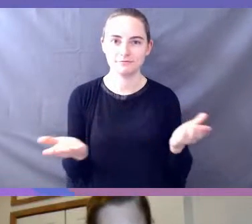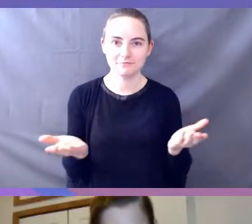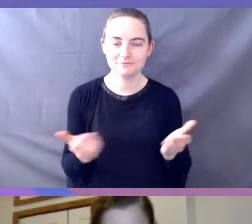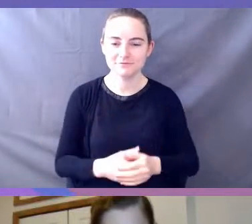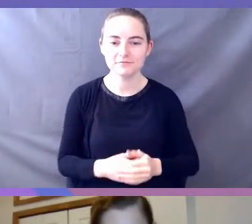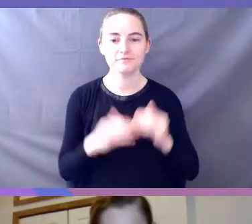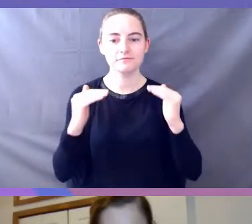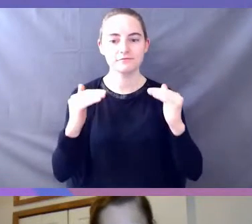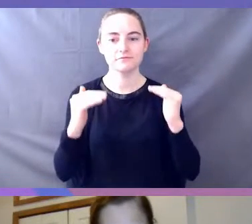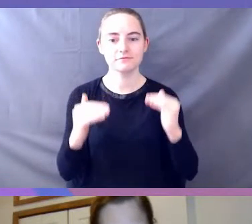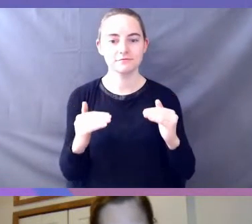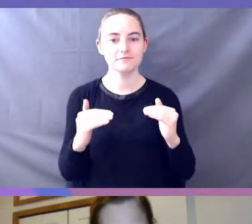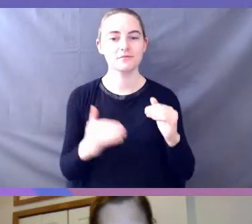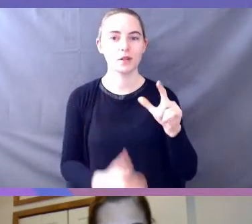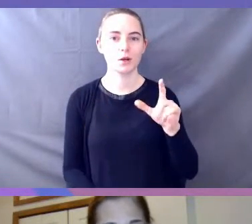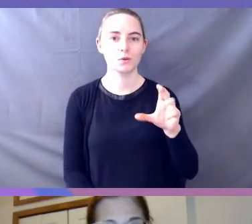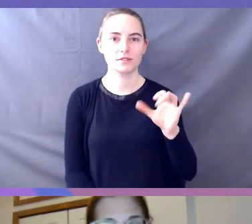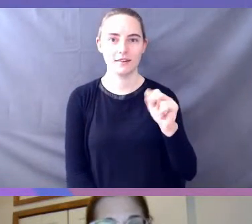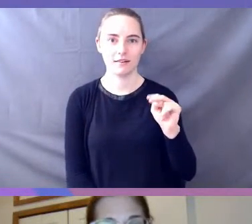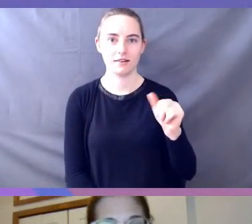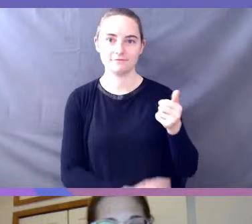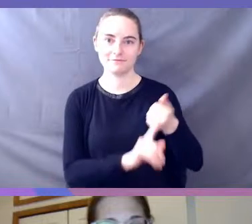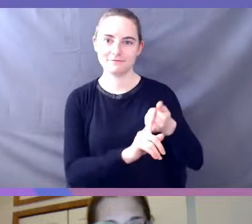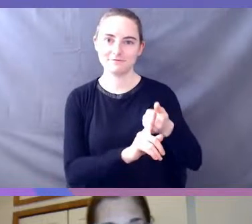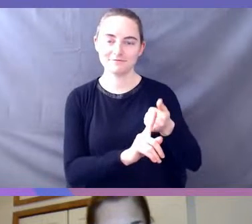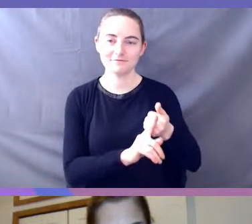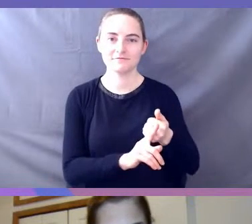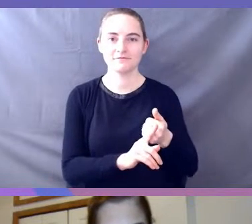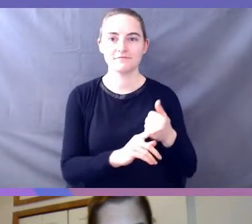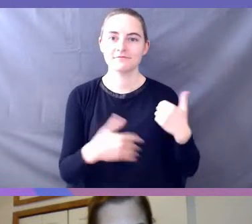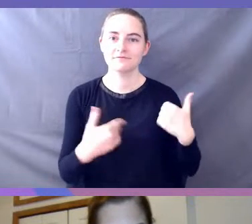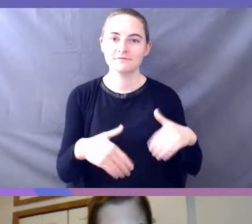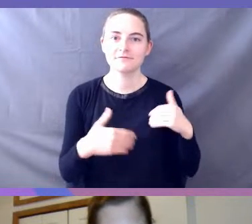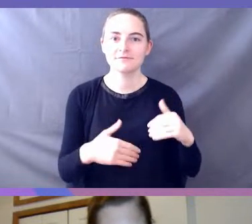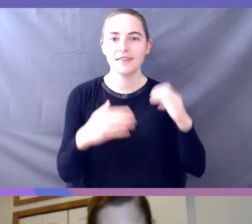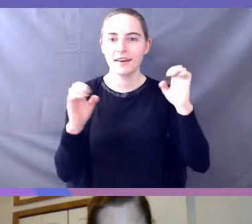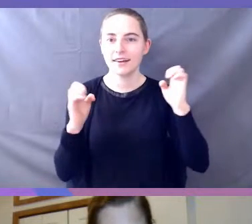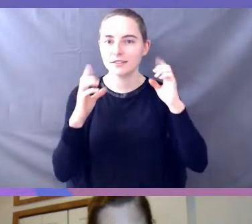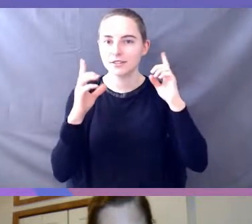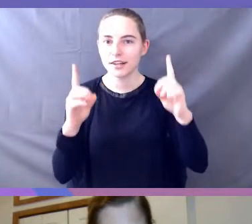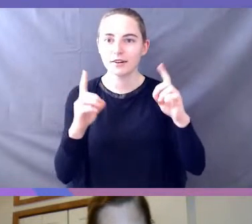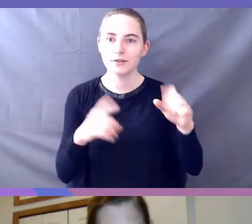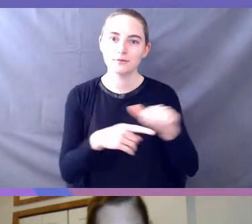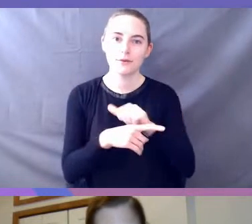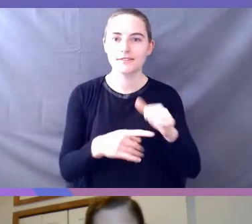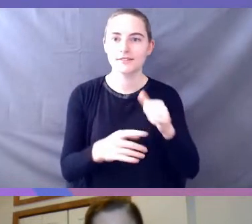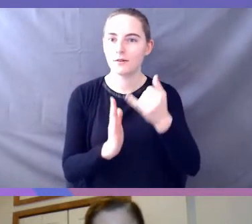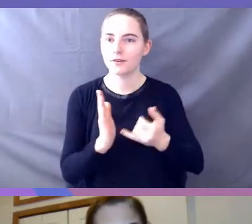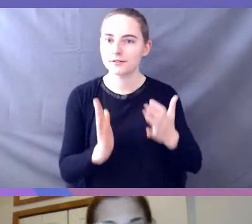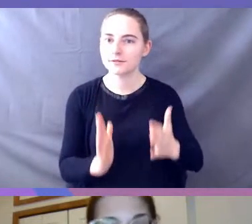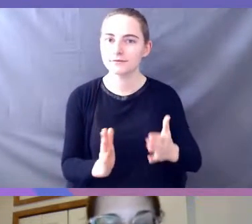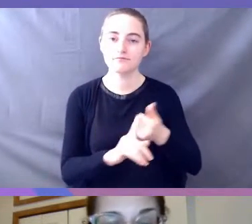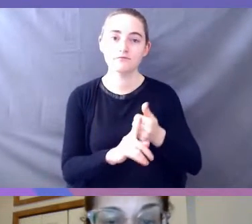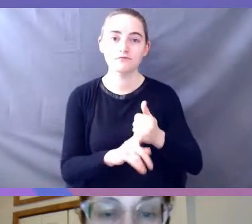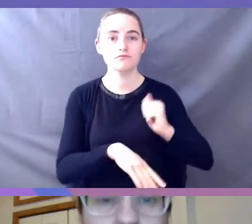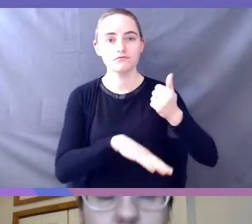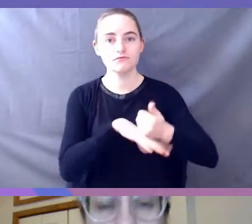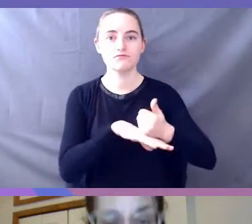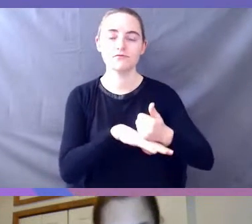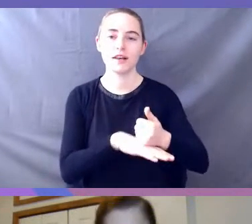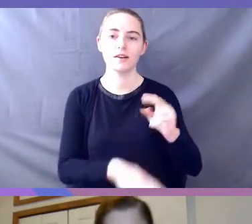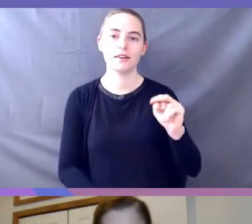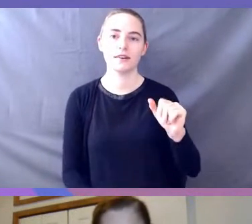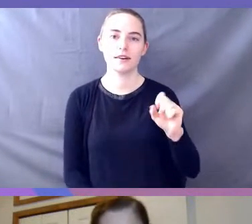Luciana is an independent contemporary art curator, activist, educator, and practicing artist. She's also the founder of Nasty Women Movement